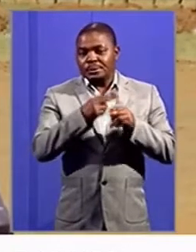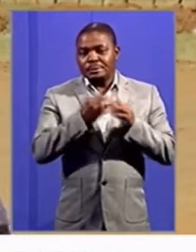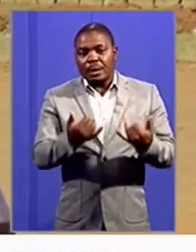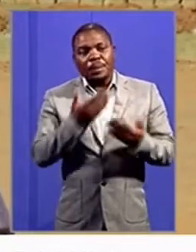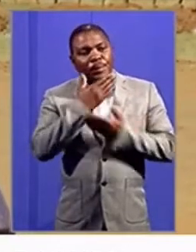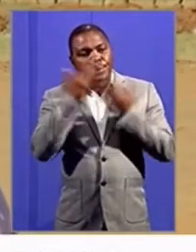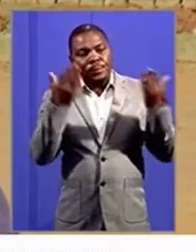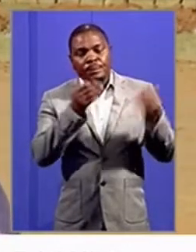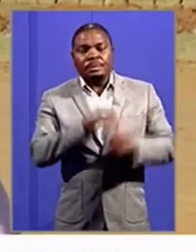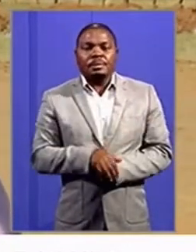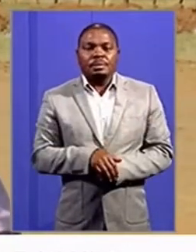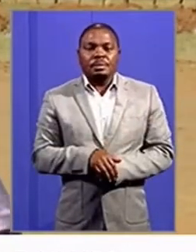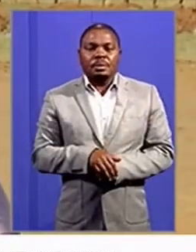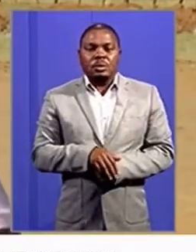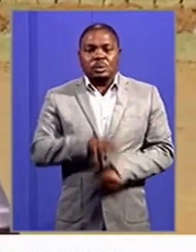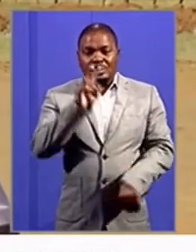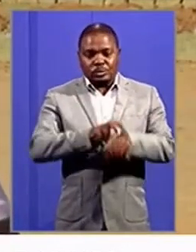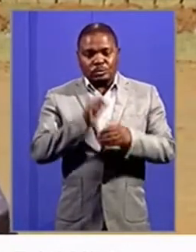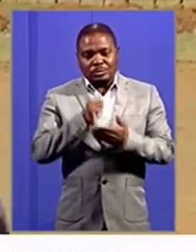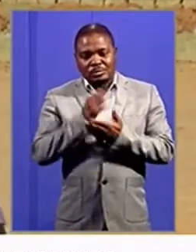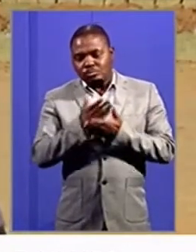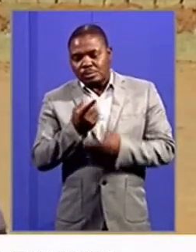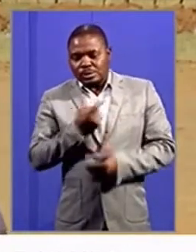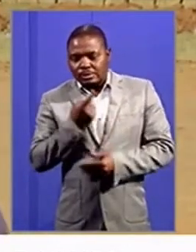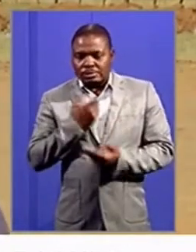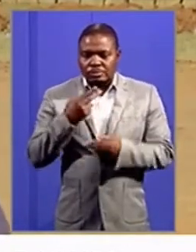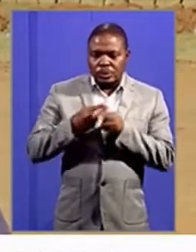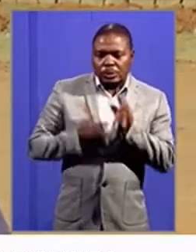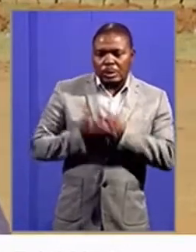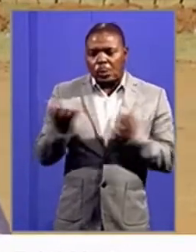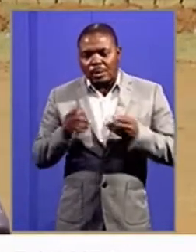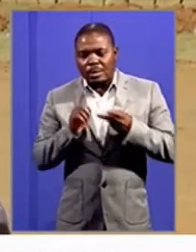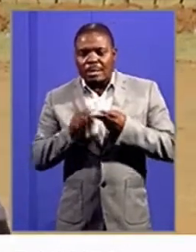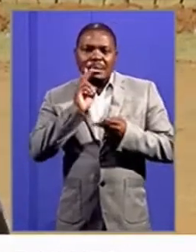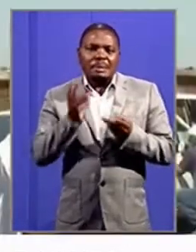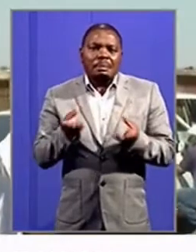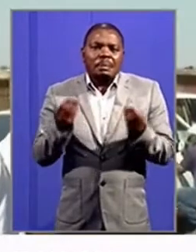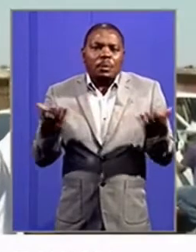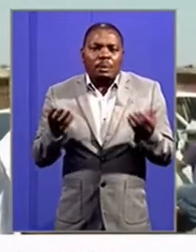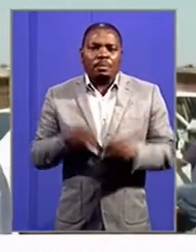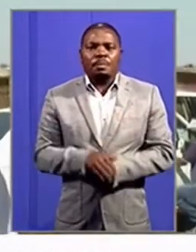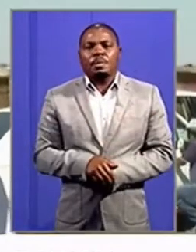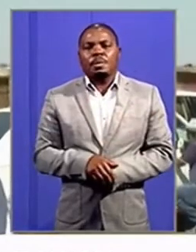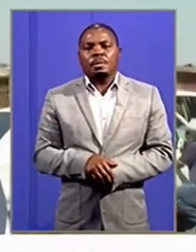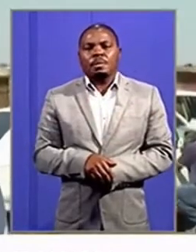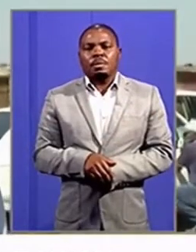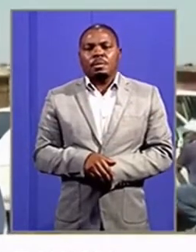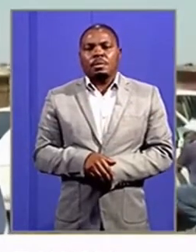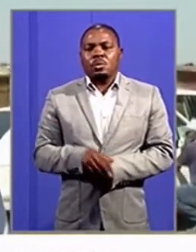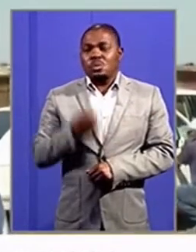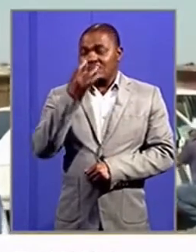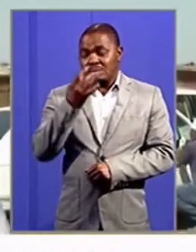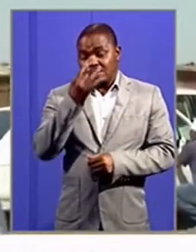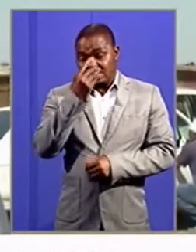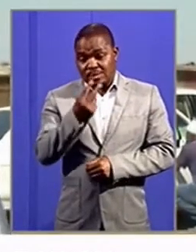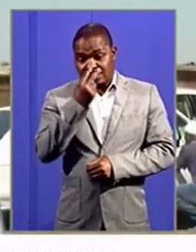is. Re tlameha re bone na re thusetsa kae le hore na re kga metsi jwang kae. Wa bona go na le batho ba ba